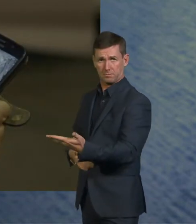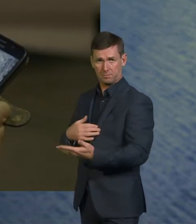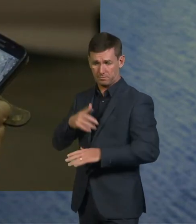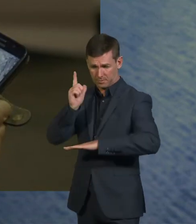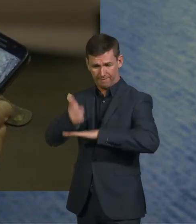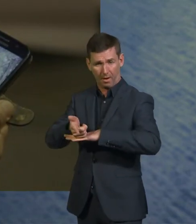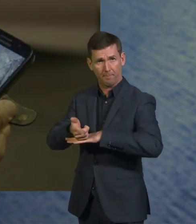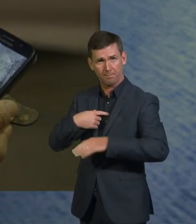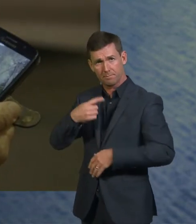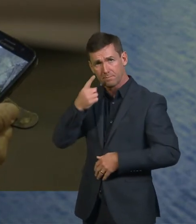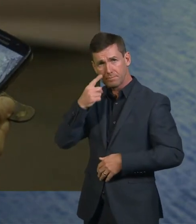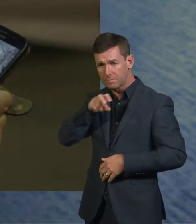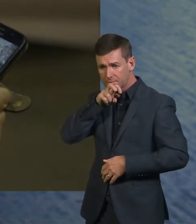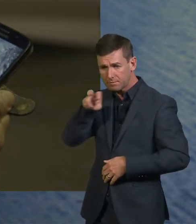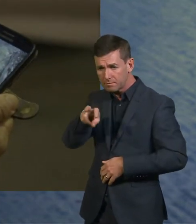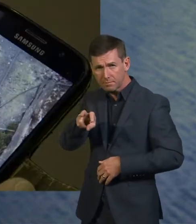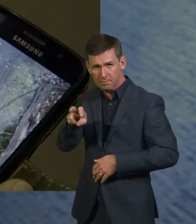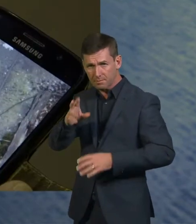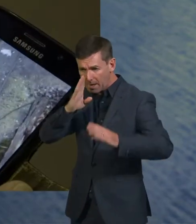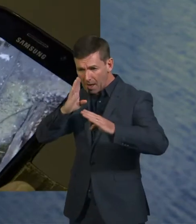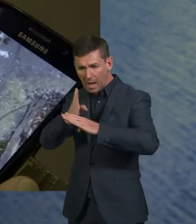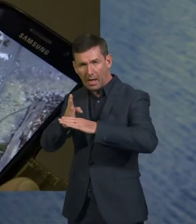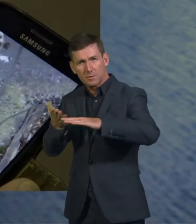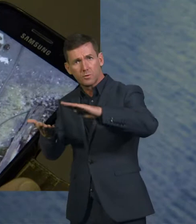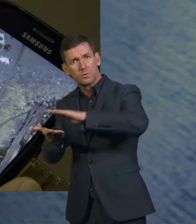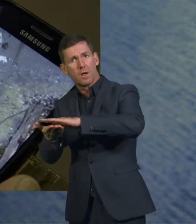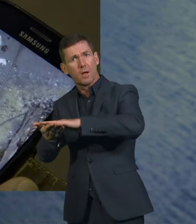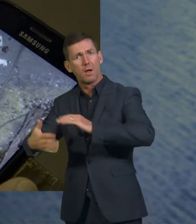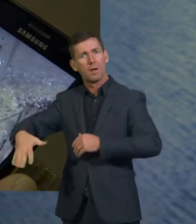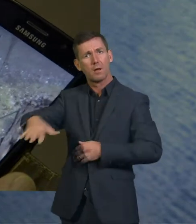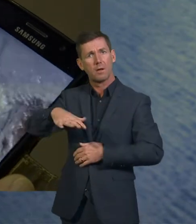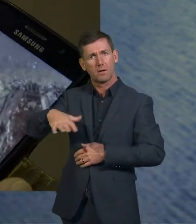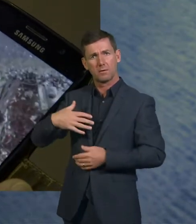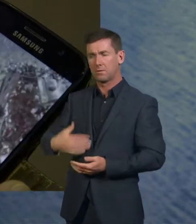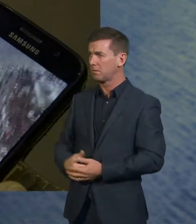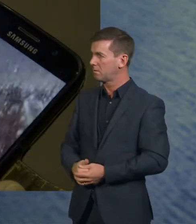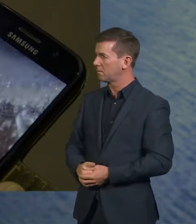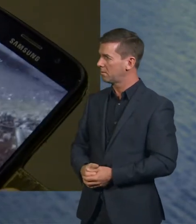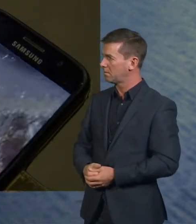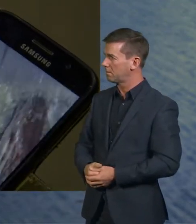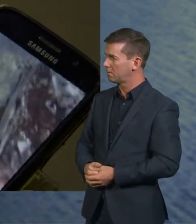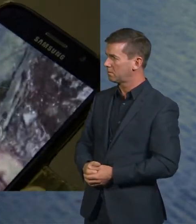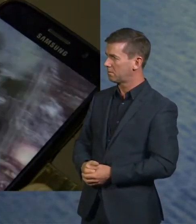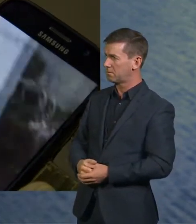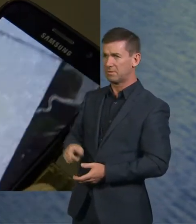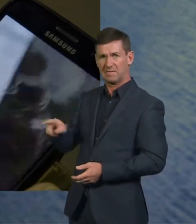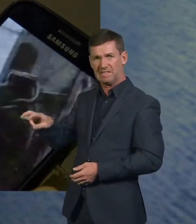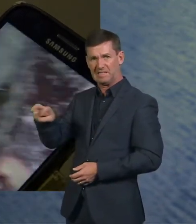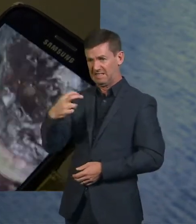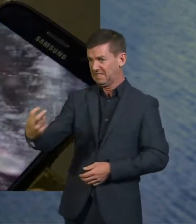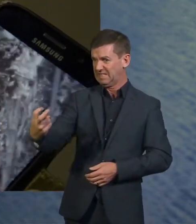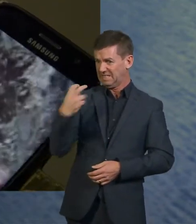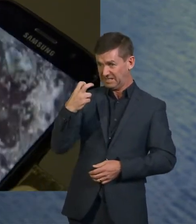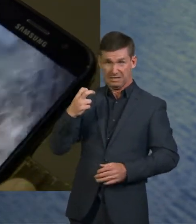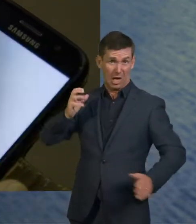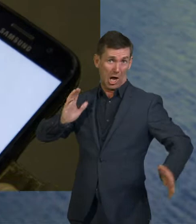camera, slinking under the track to its secret den. The screen will go blank in a minute because it had started to turn on him, so he actually started doing a